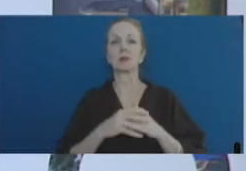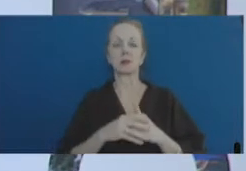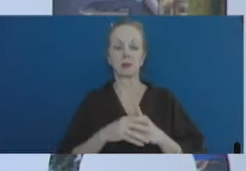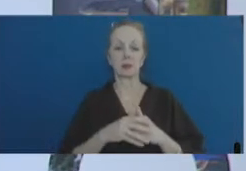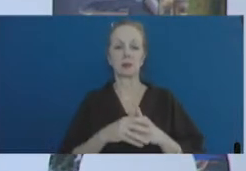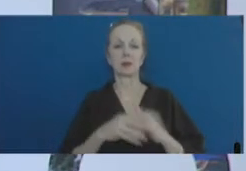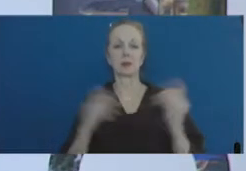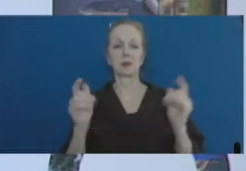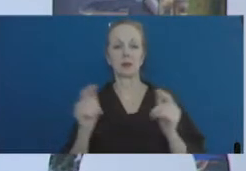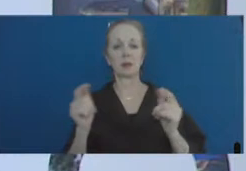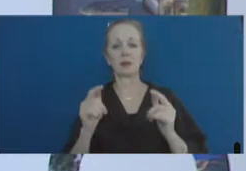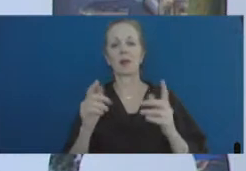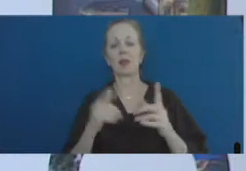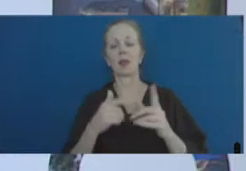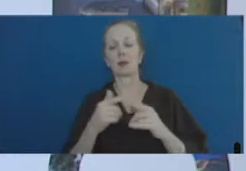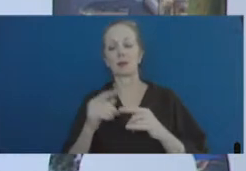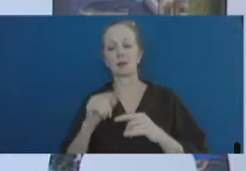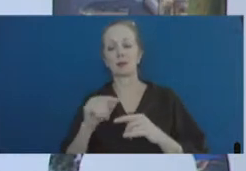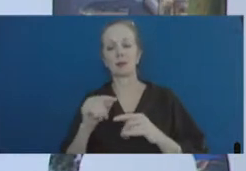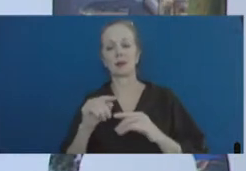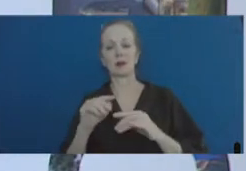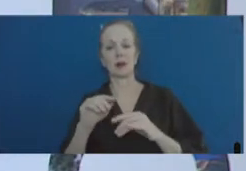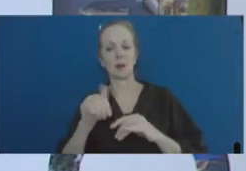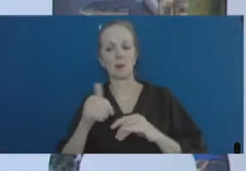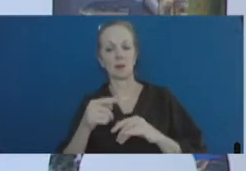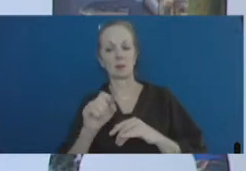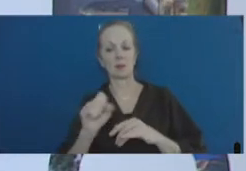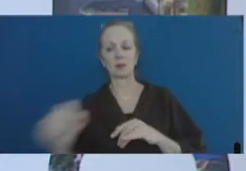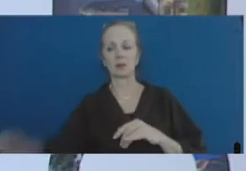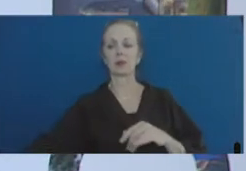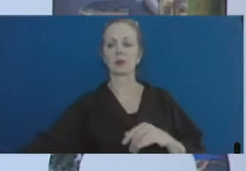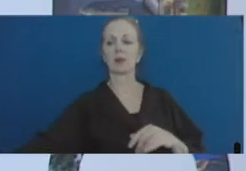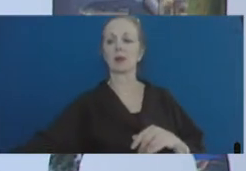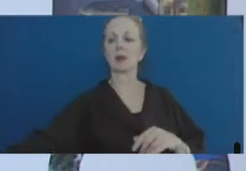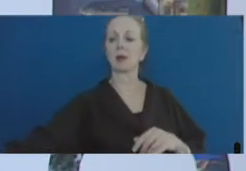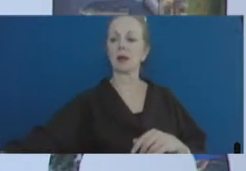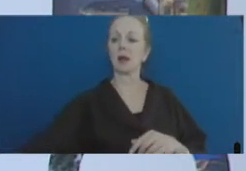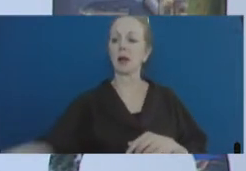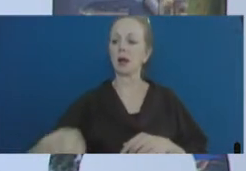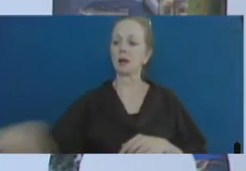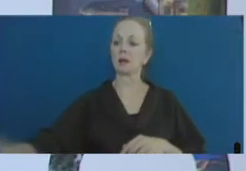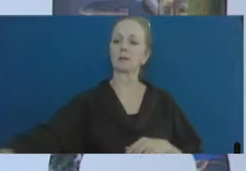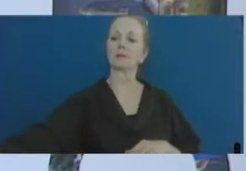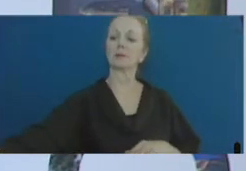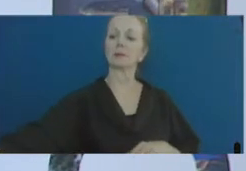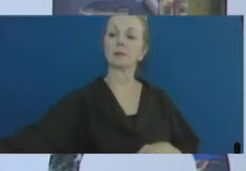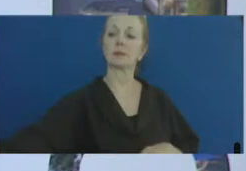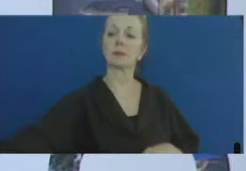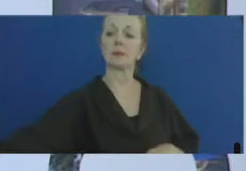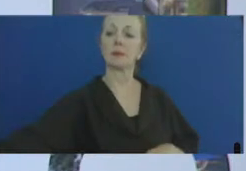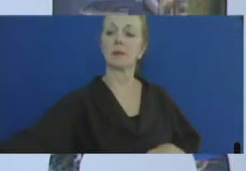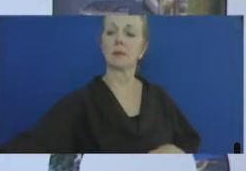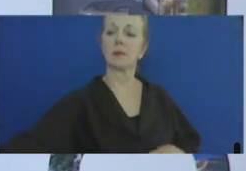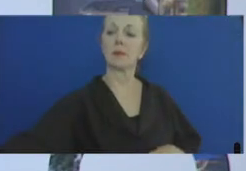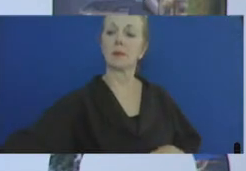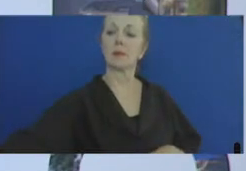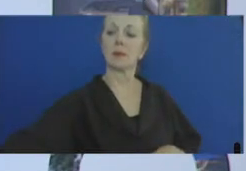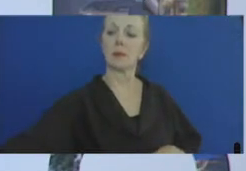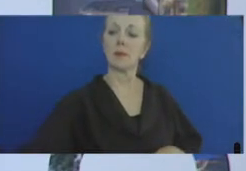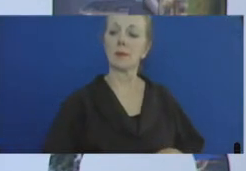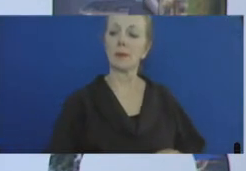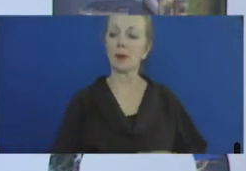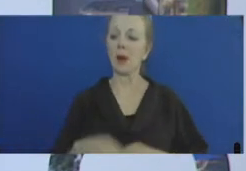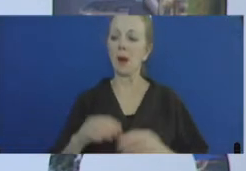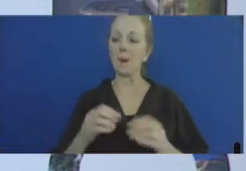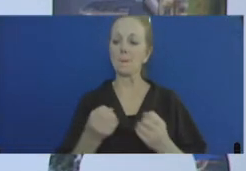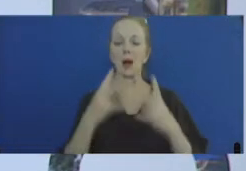smaller lot subdivisions as well as apartments. And so there really wasn't any other option. So it was either a multifamily or it's a single family home. And